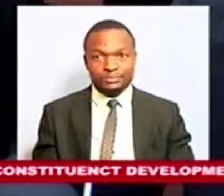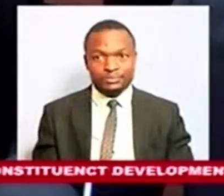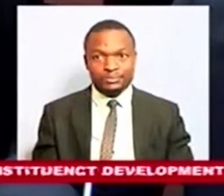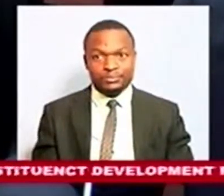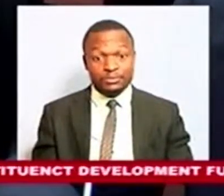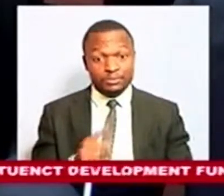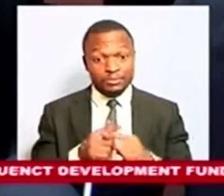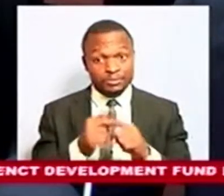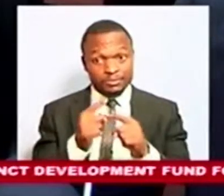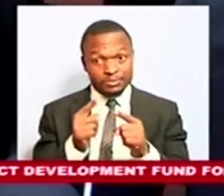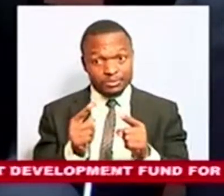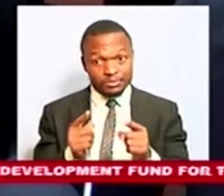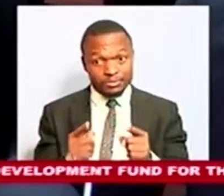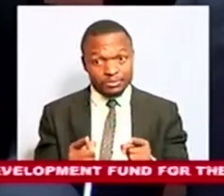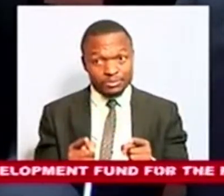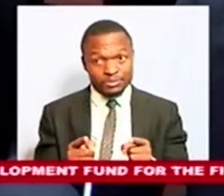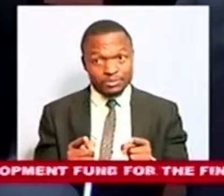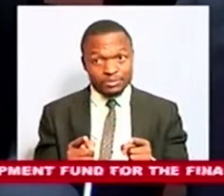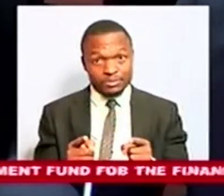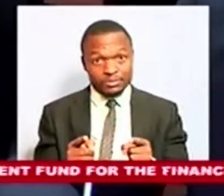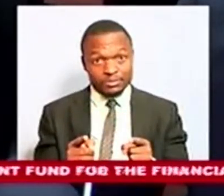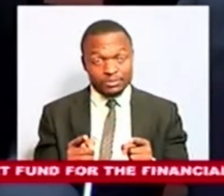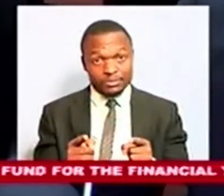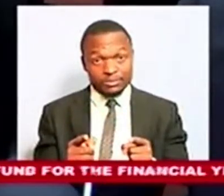But the contractor